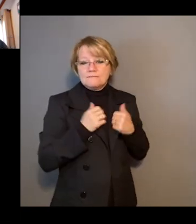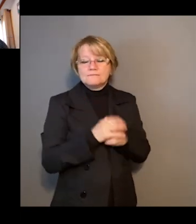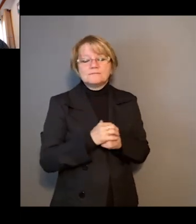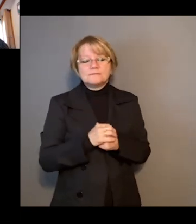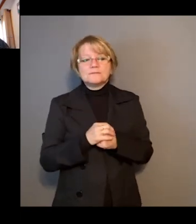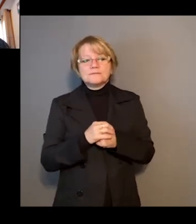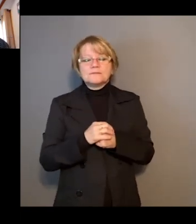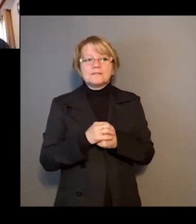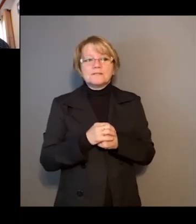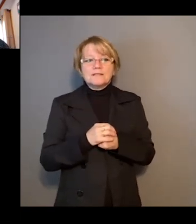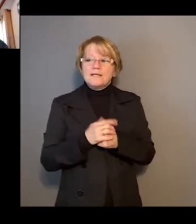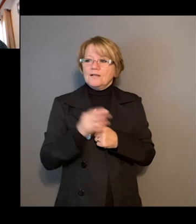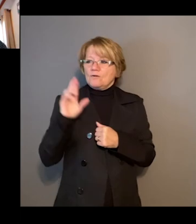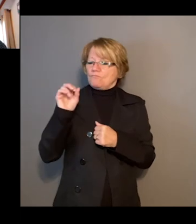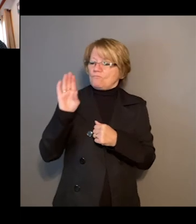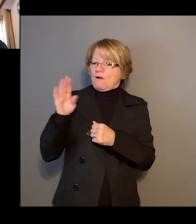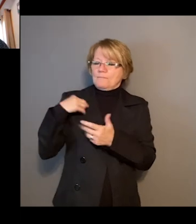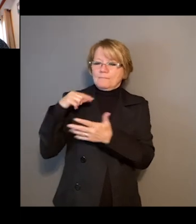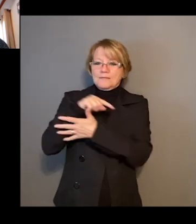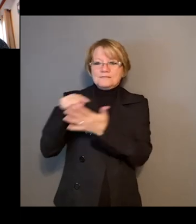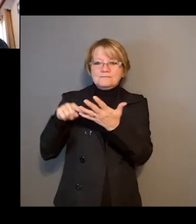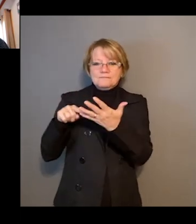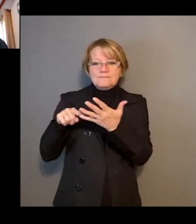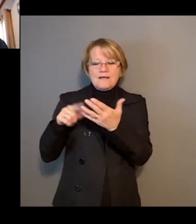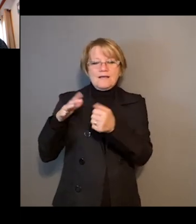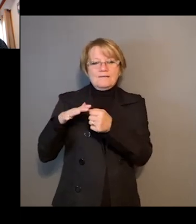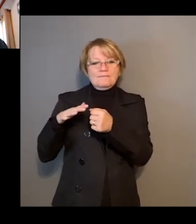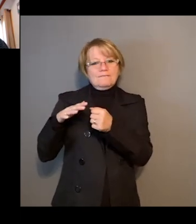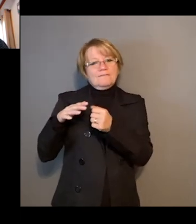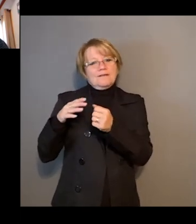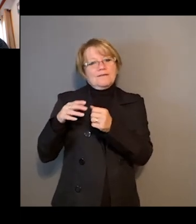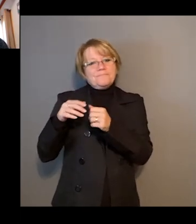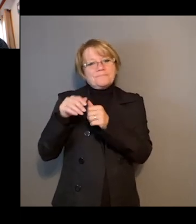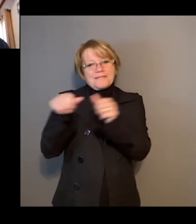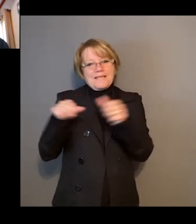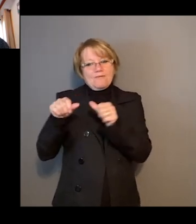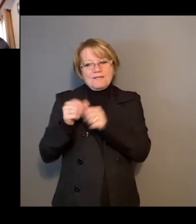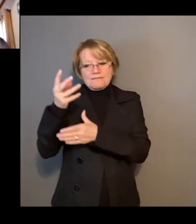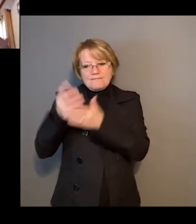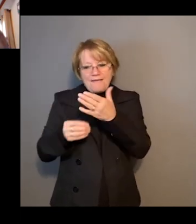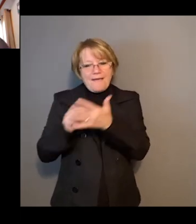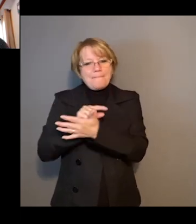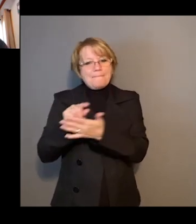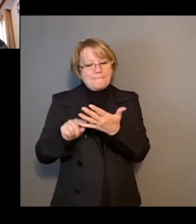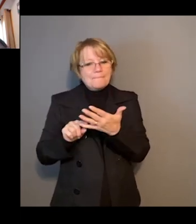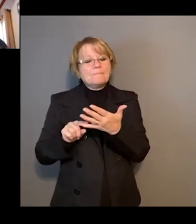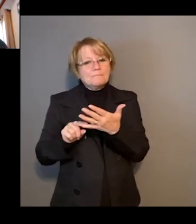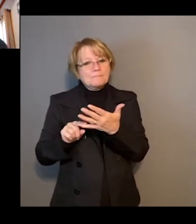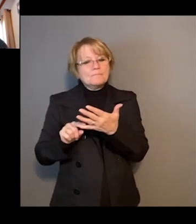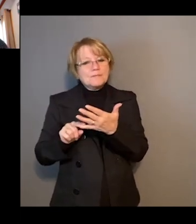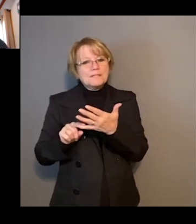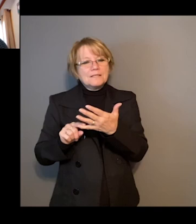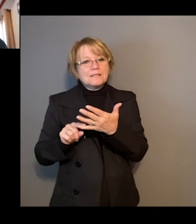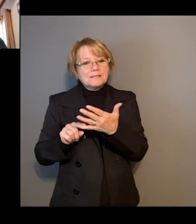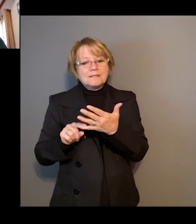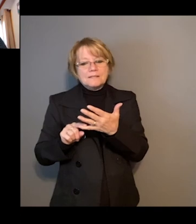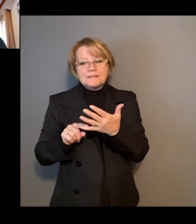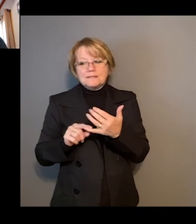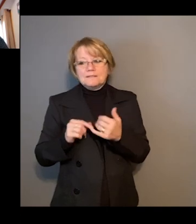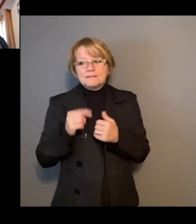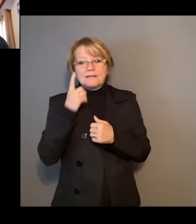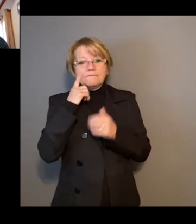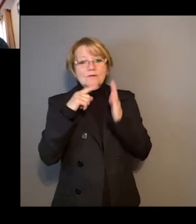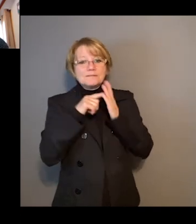right? Engagement, inspiration, relationships, motivation, and belief. Like DT seems like a super high energy guy, right?